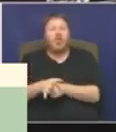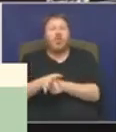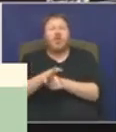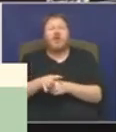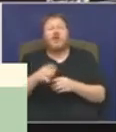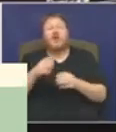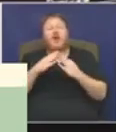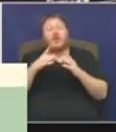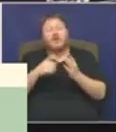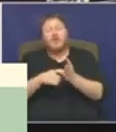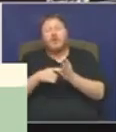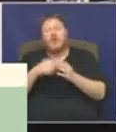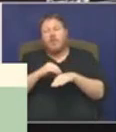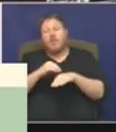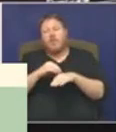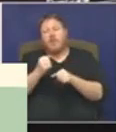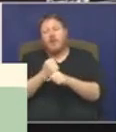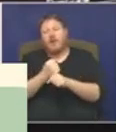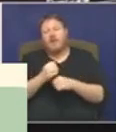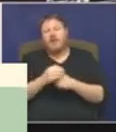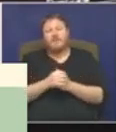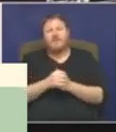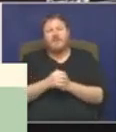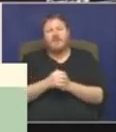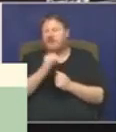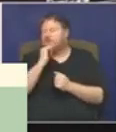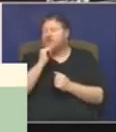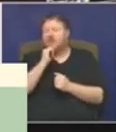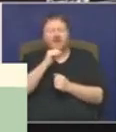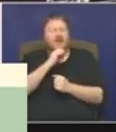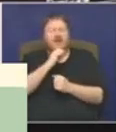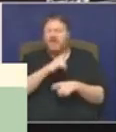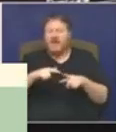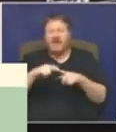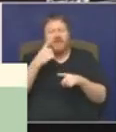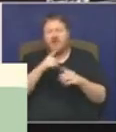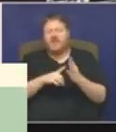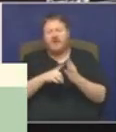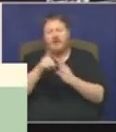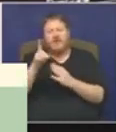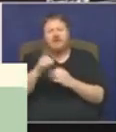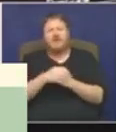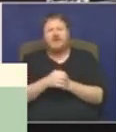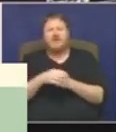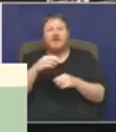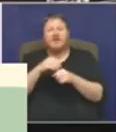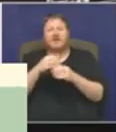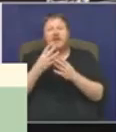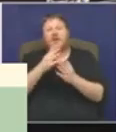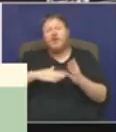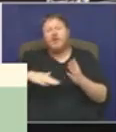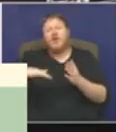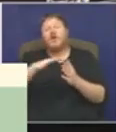demand. There is lack of available land for development in and around Alexandra